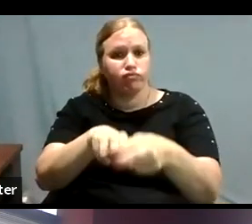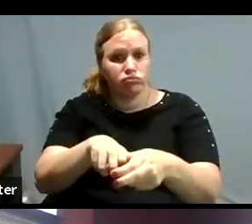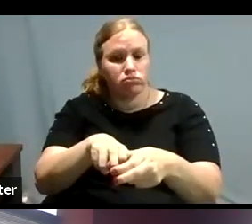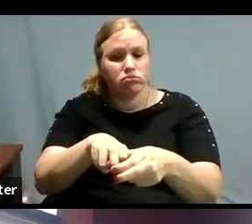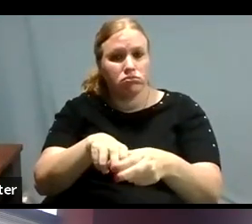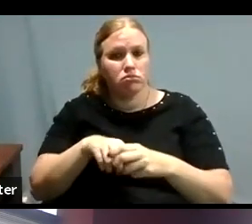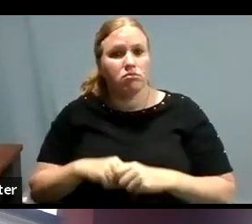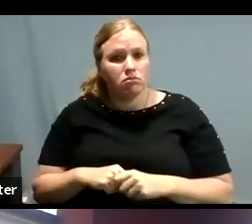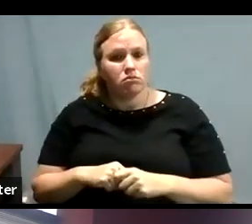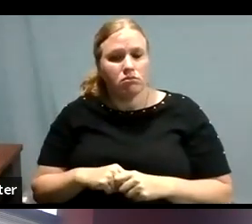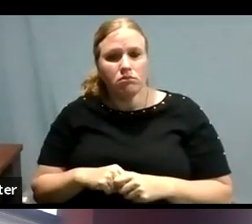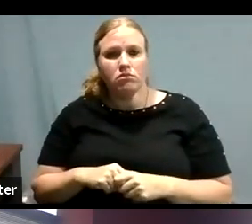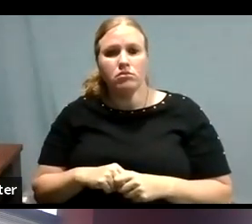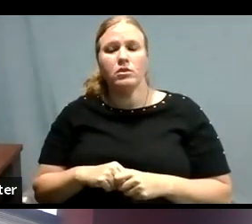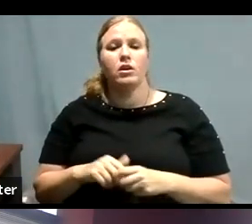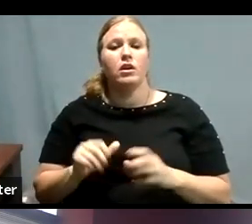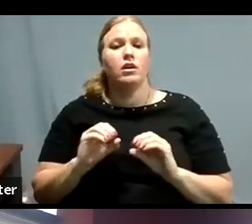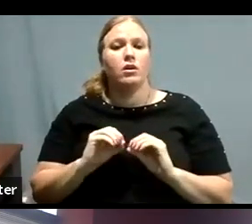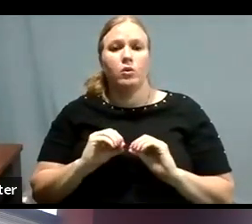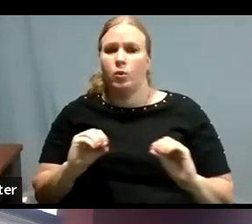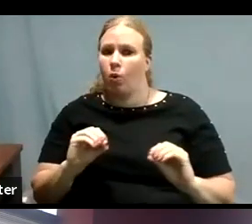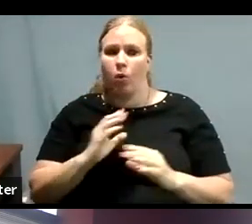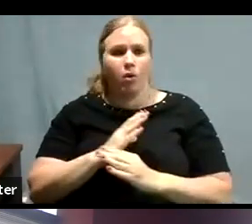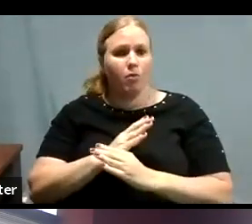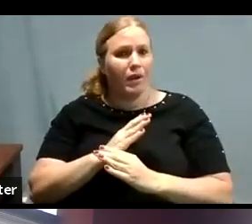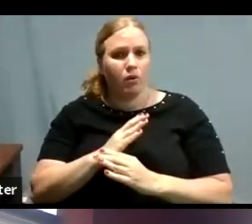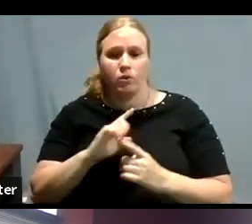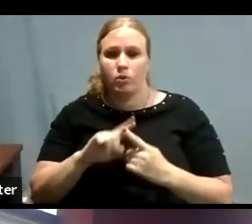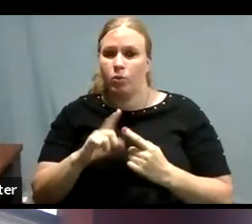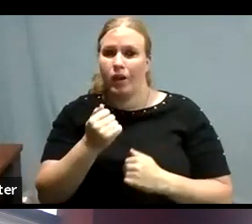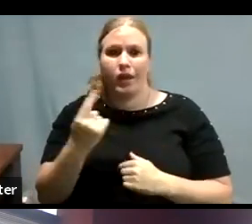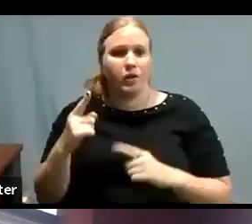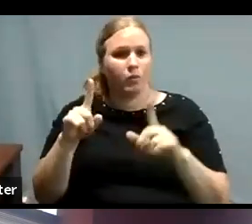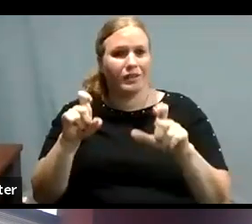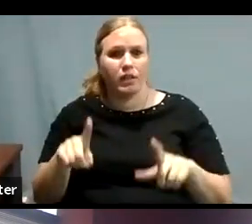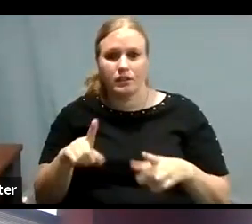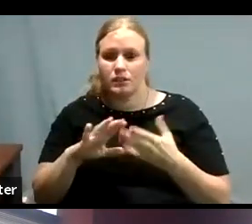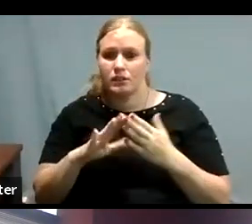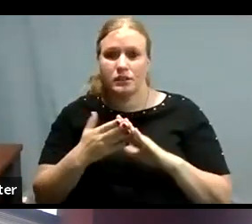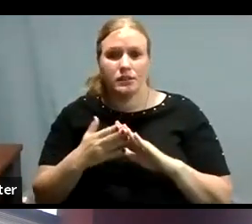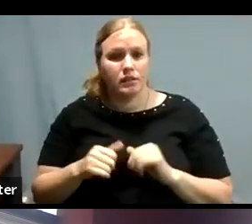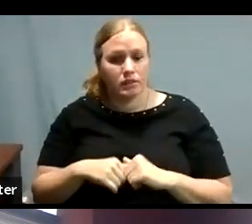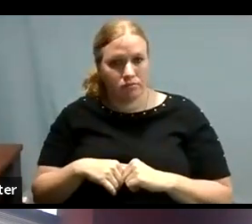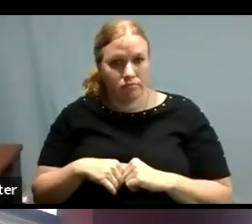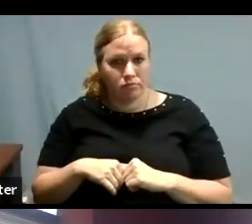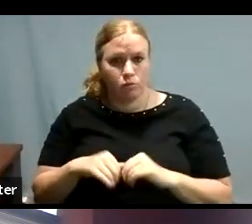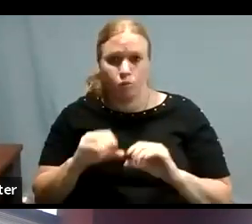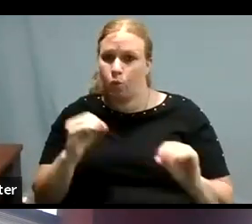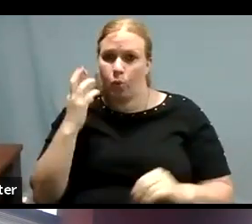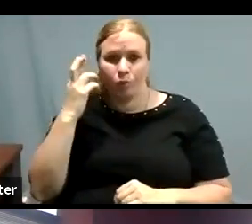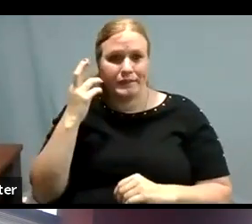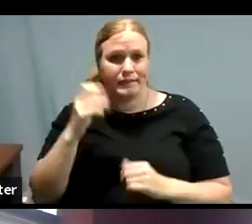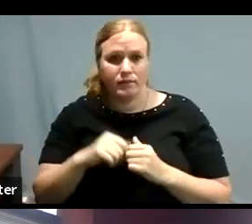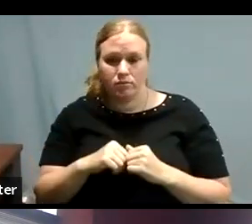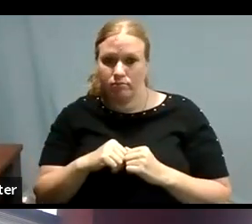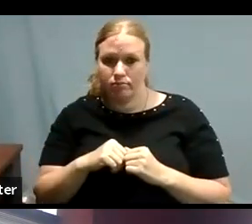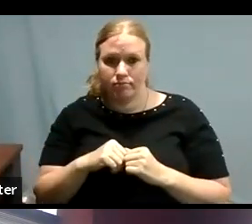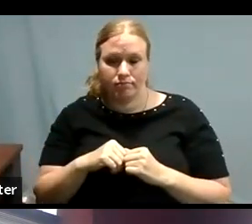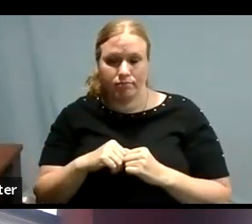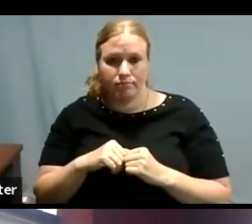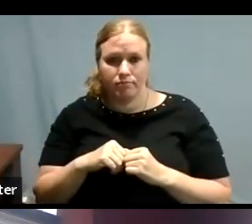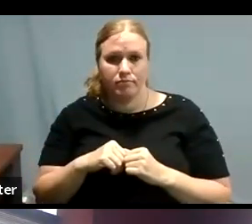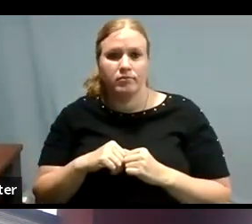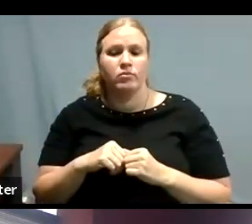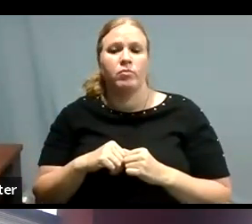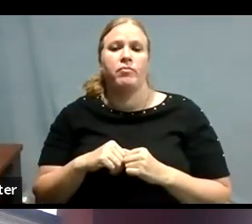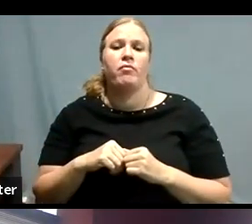reason, there is no barrier to anyone getting tested in the city. There are no barriers at all.